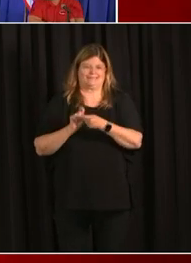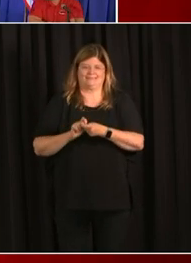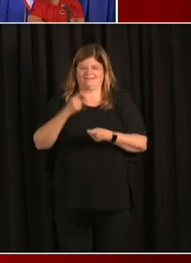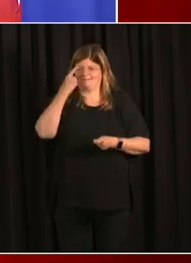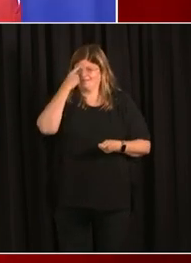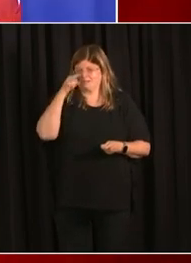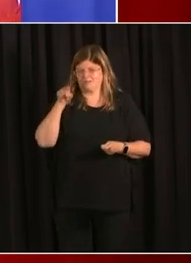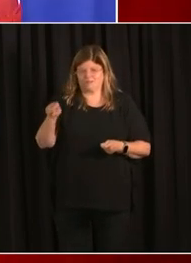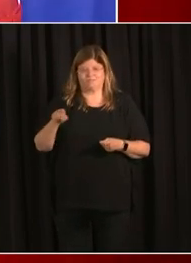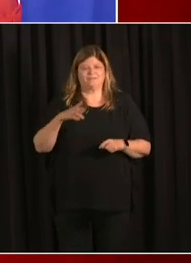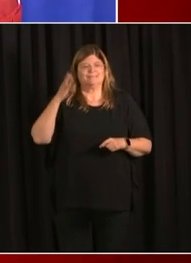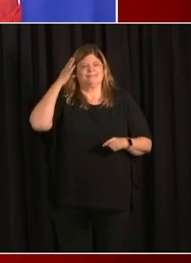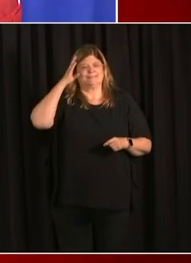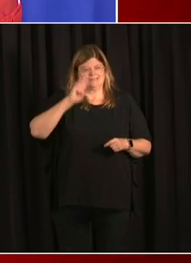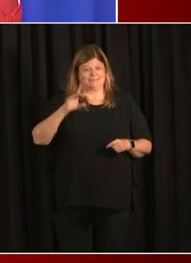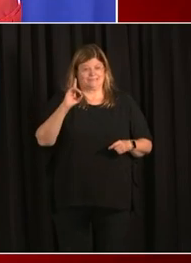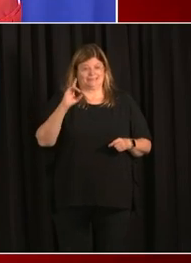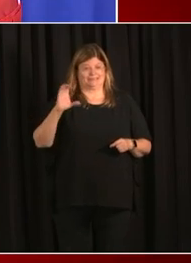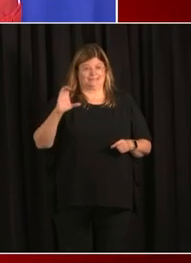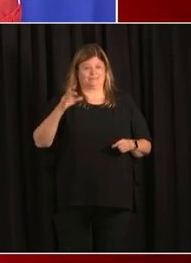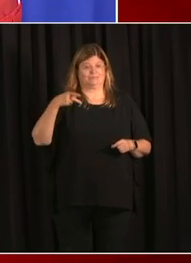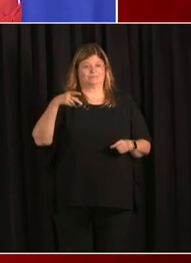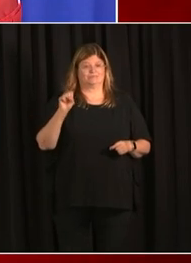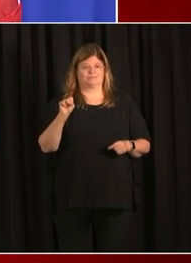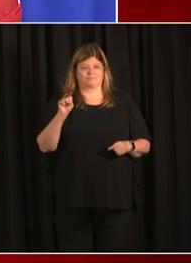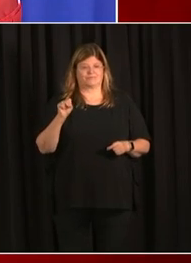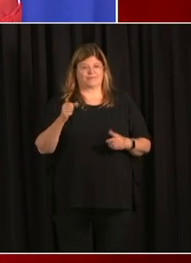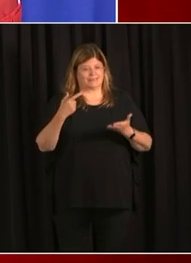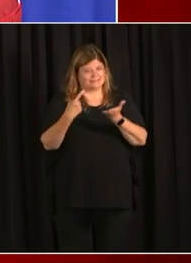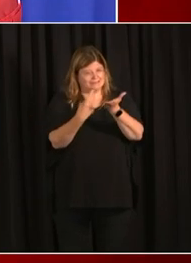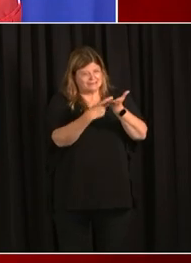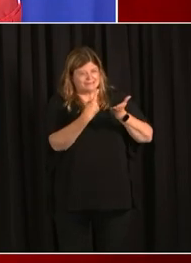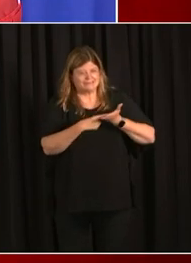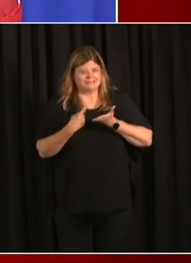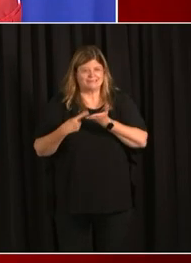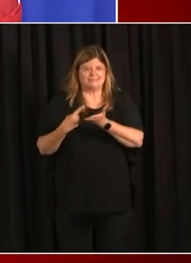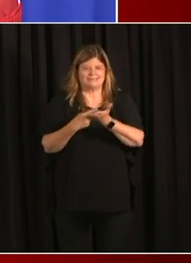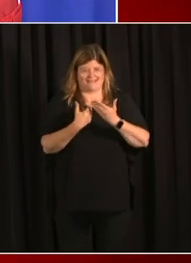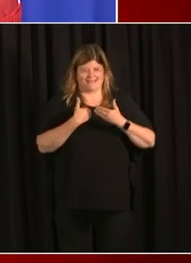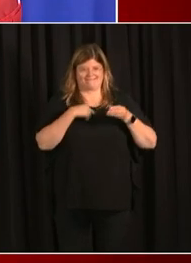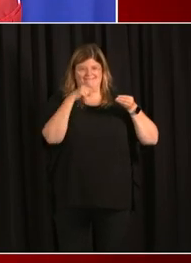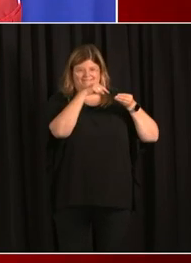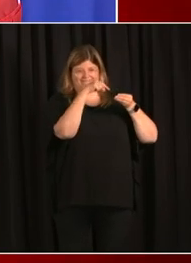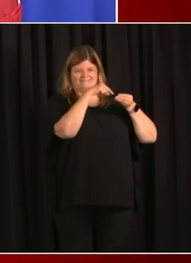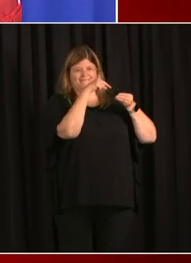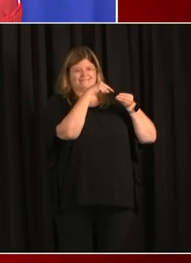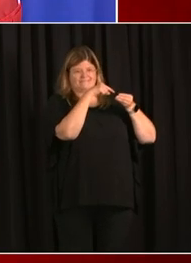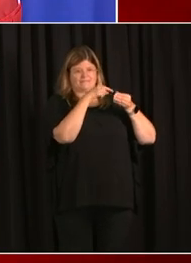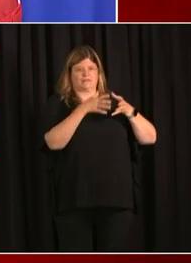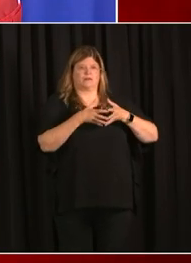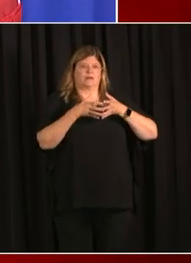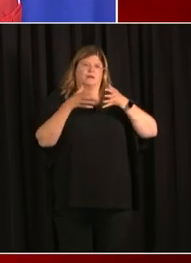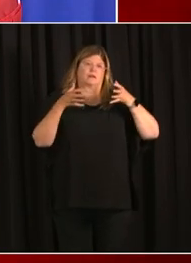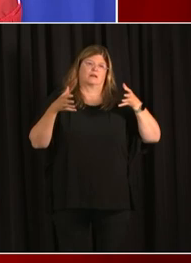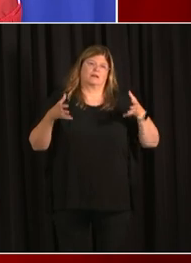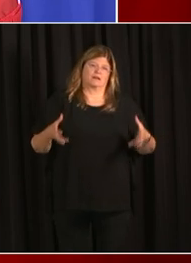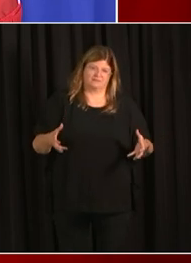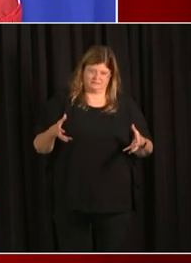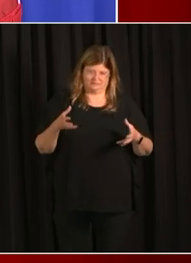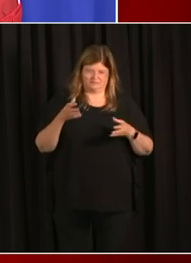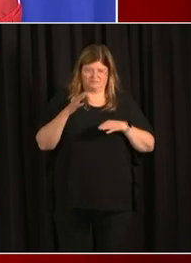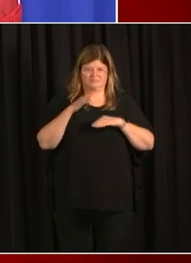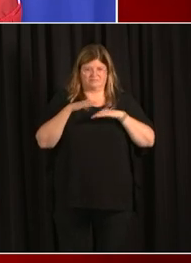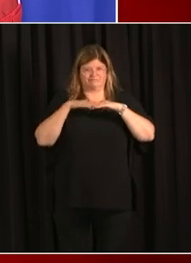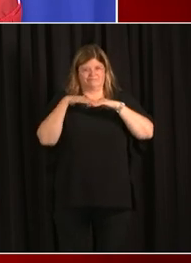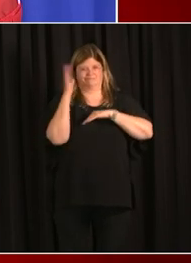that DCPS has in hand and is reviewing more than several, I think at least a